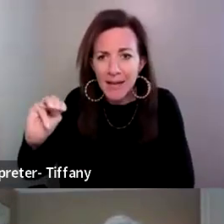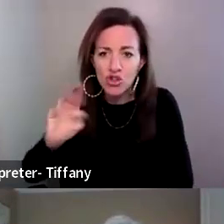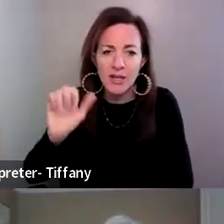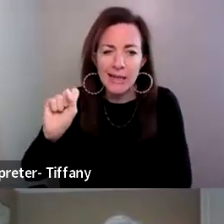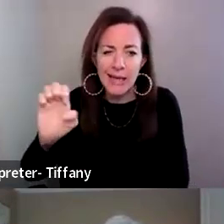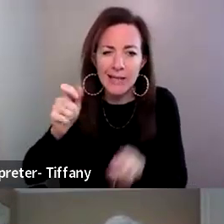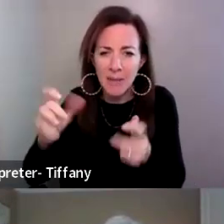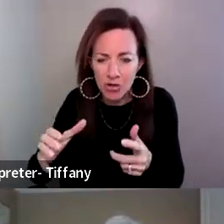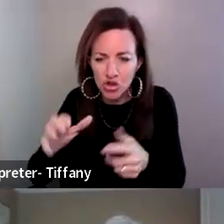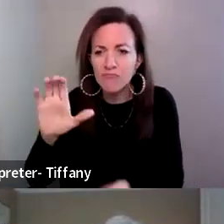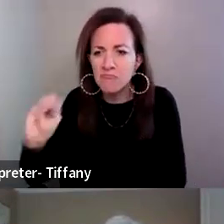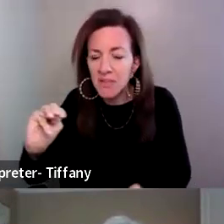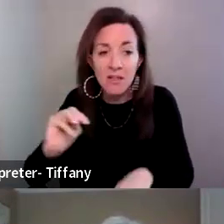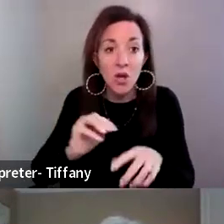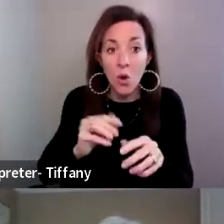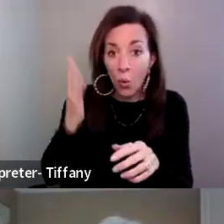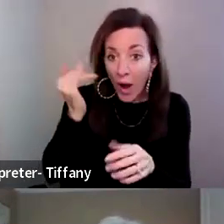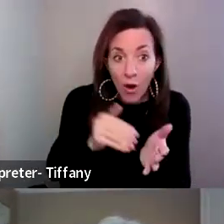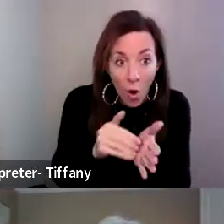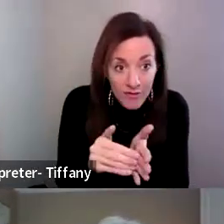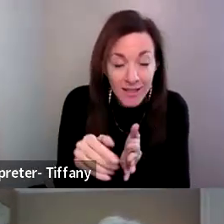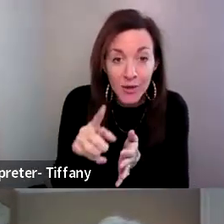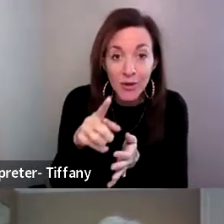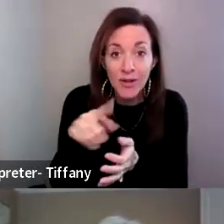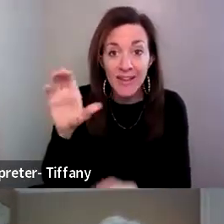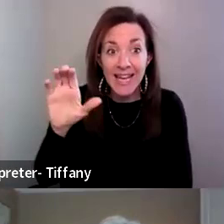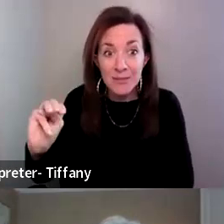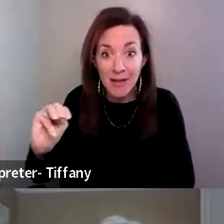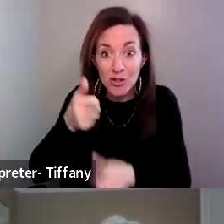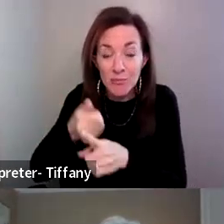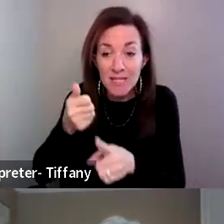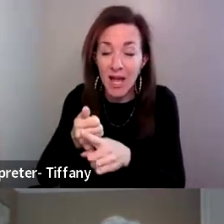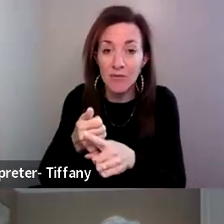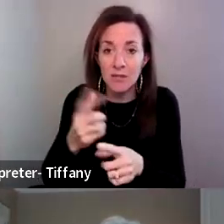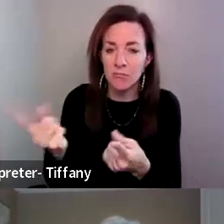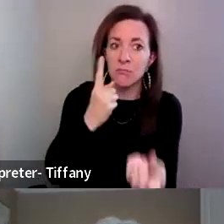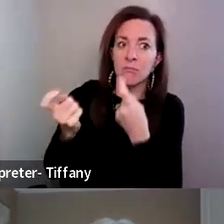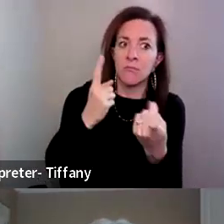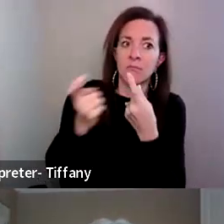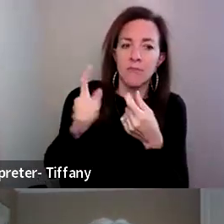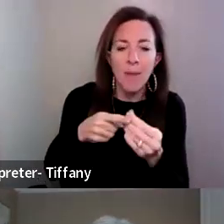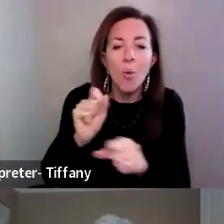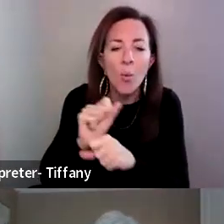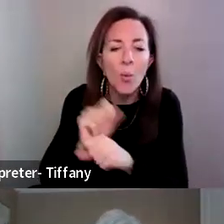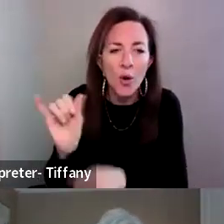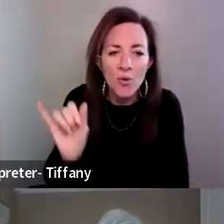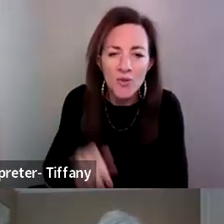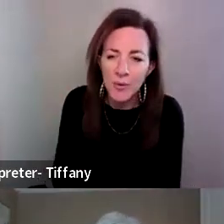well, because oftentimes you guys are getting, case managers are getting those questions about work as